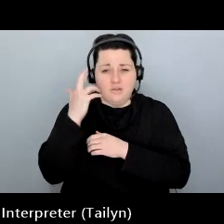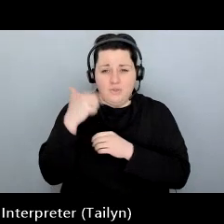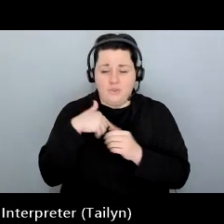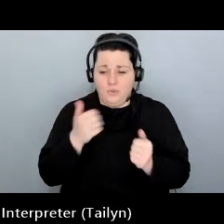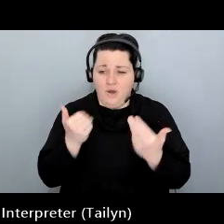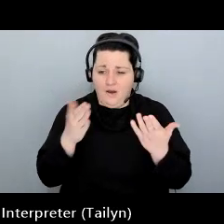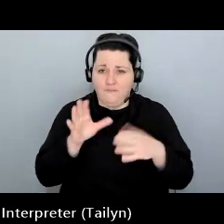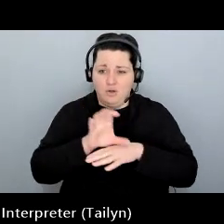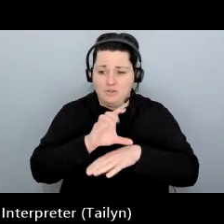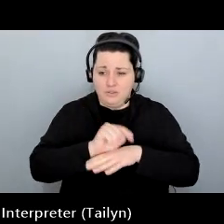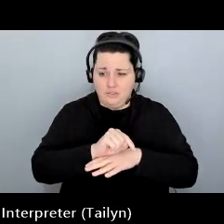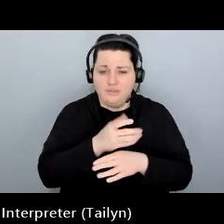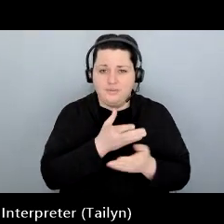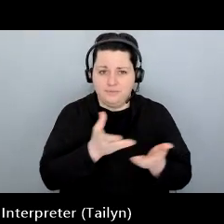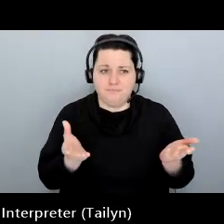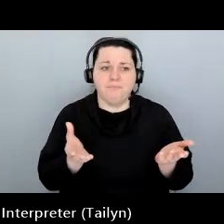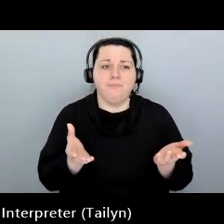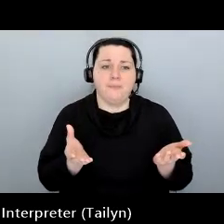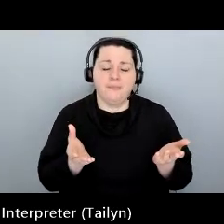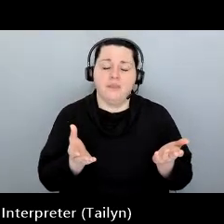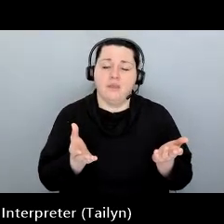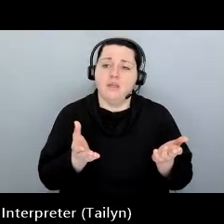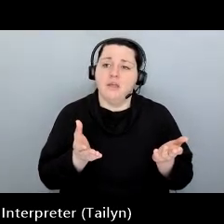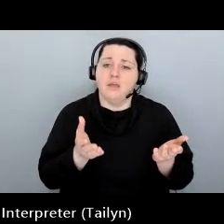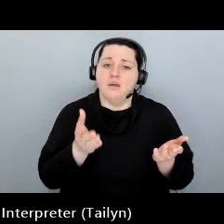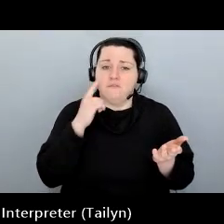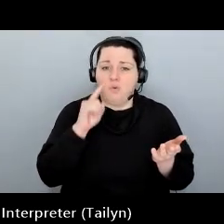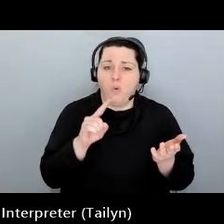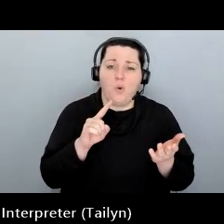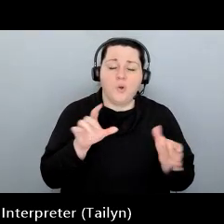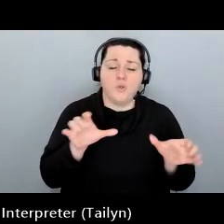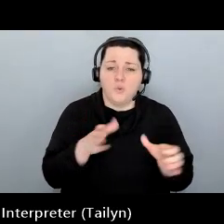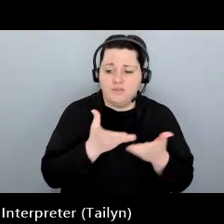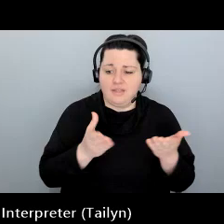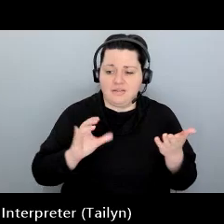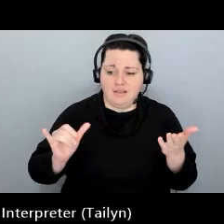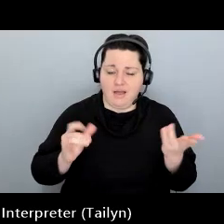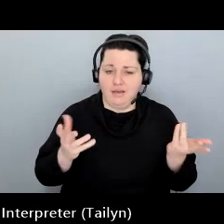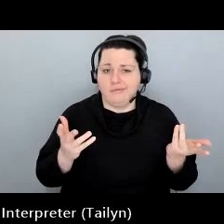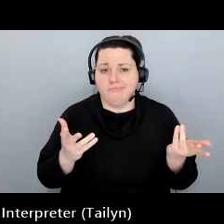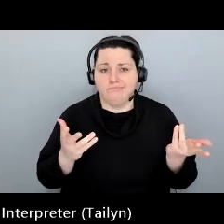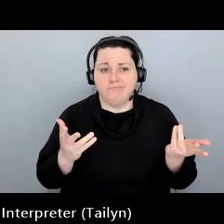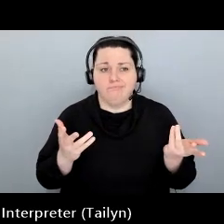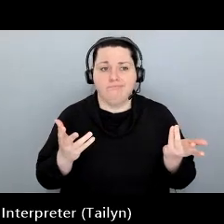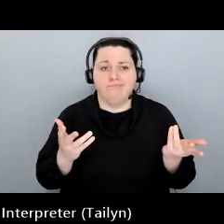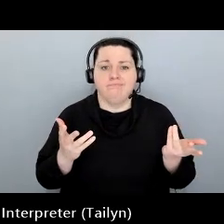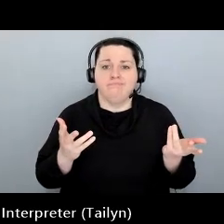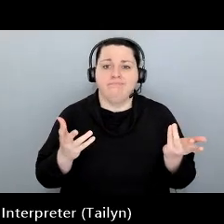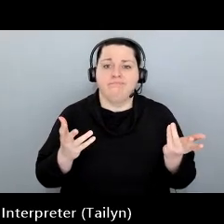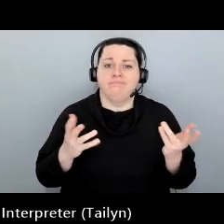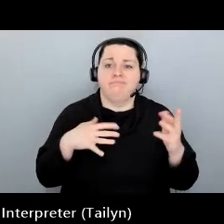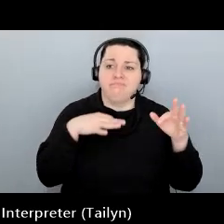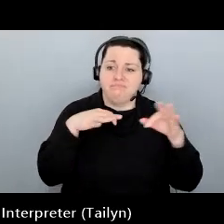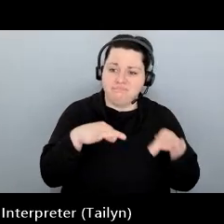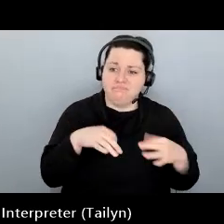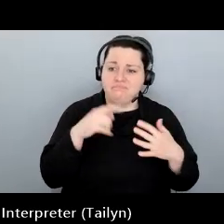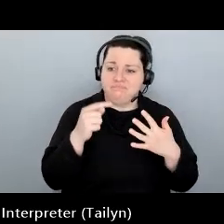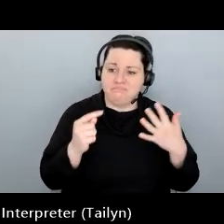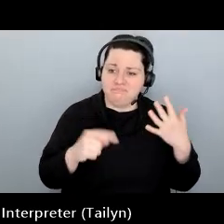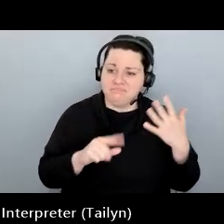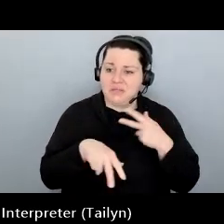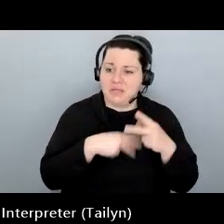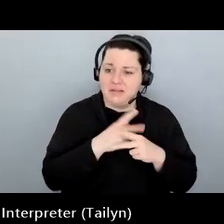you. And in addition to doing things such as, you know, talking through what kinds of accommodations might